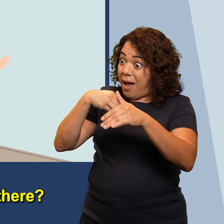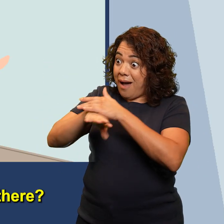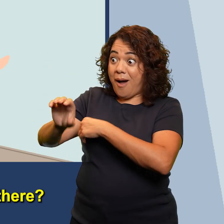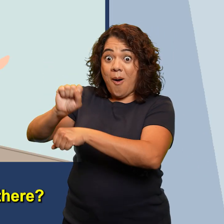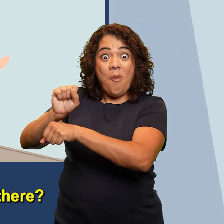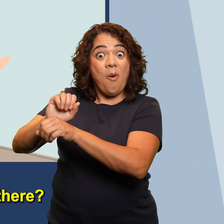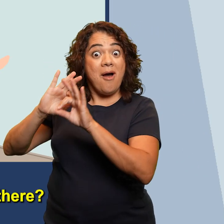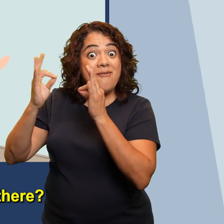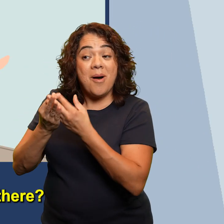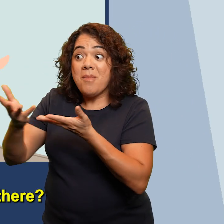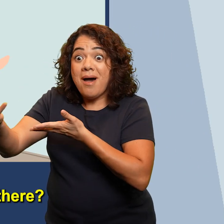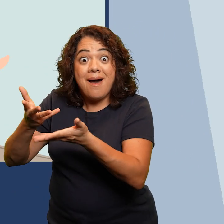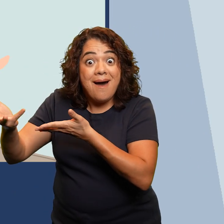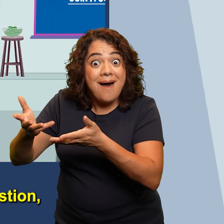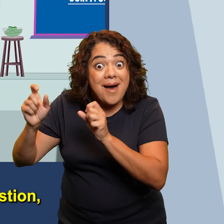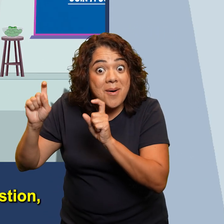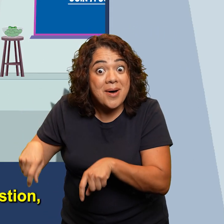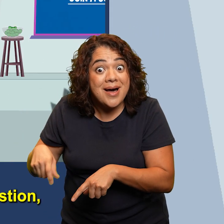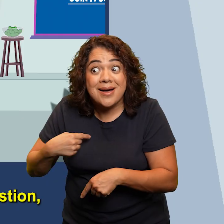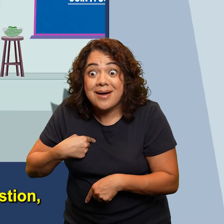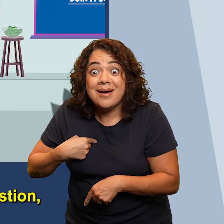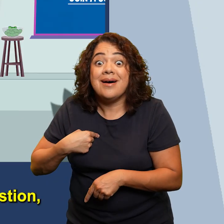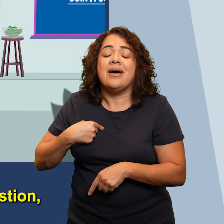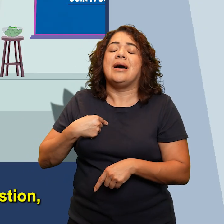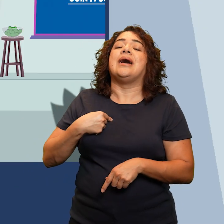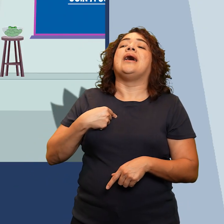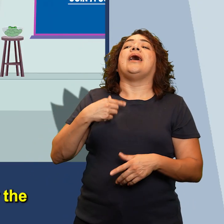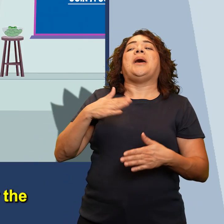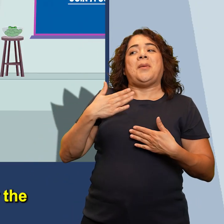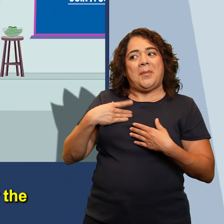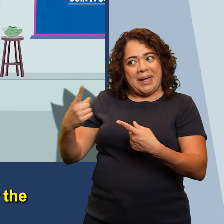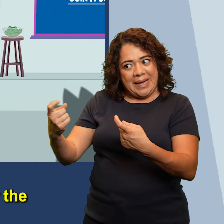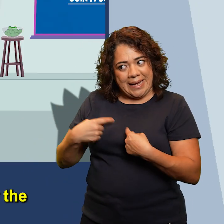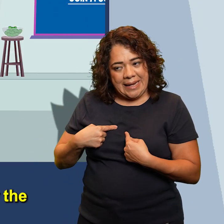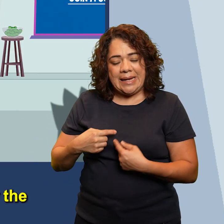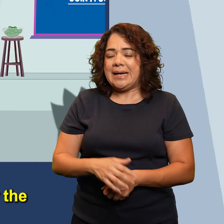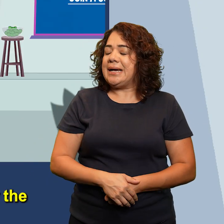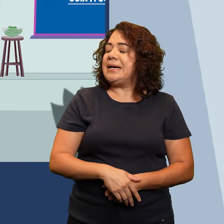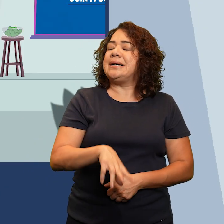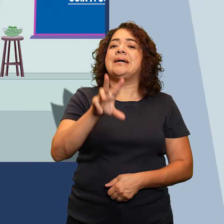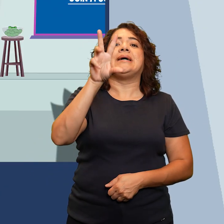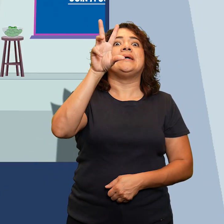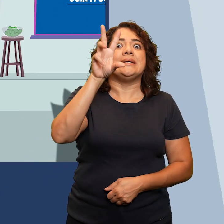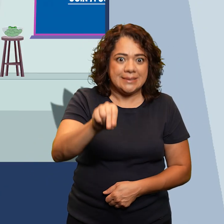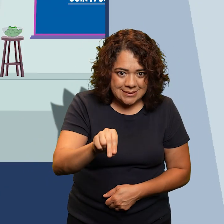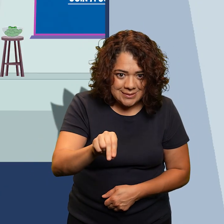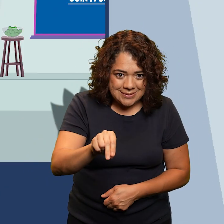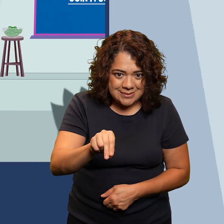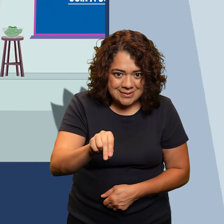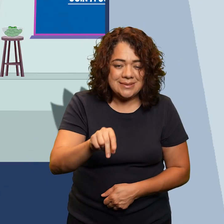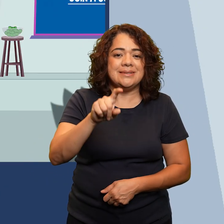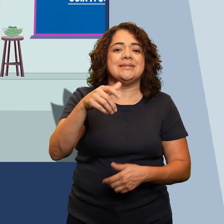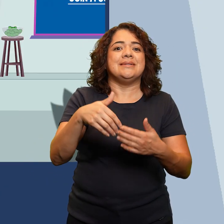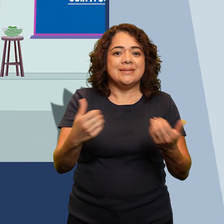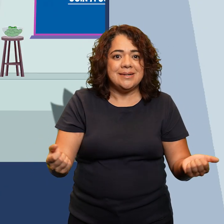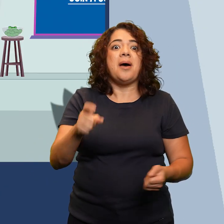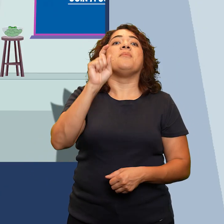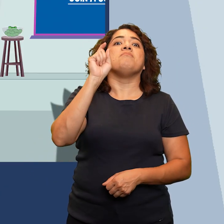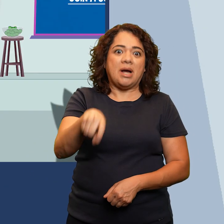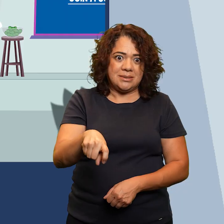and everyone else who works there? I'm so glad you asked that question. And you'll be pleased to hear the answer is